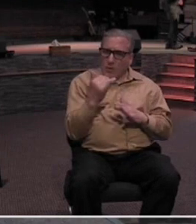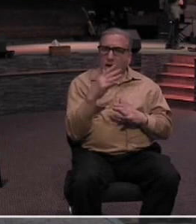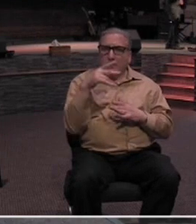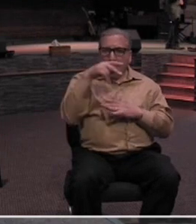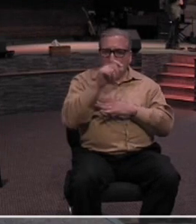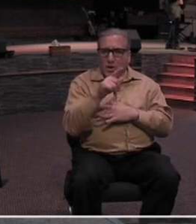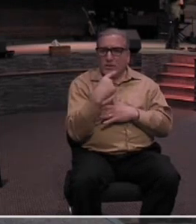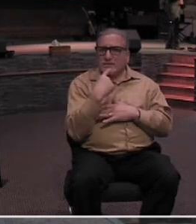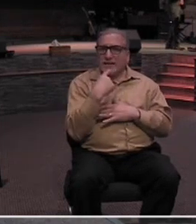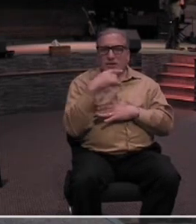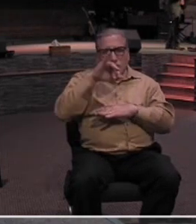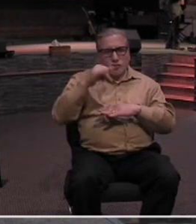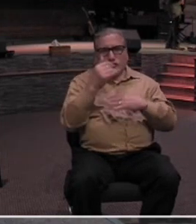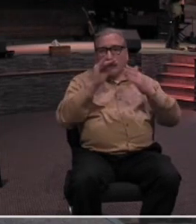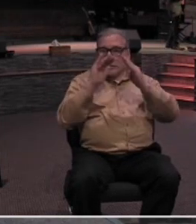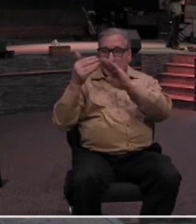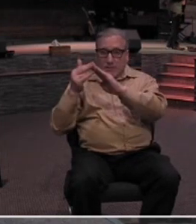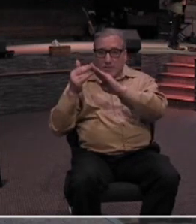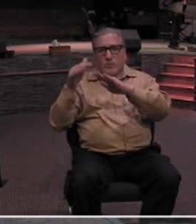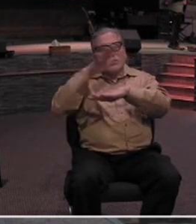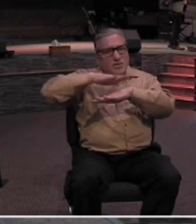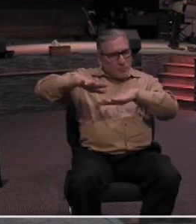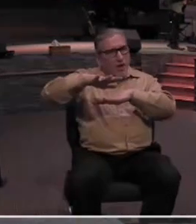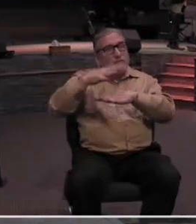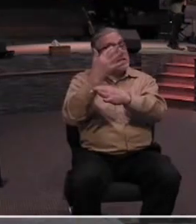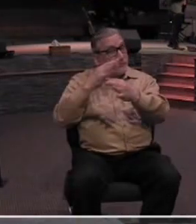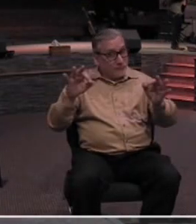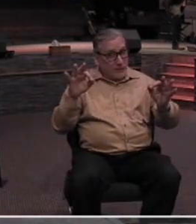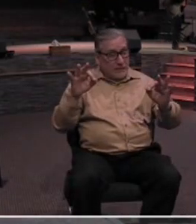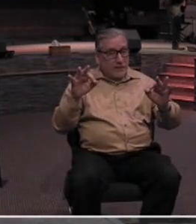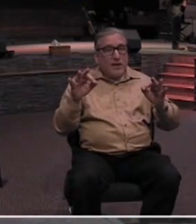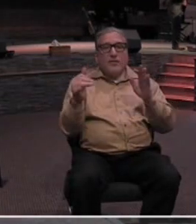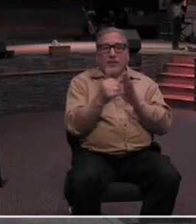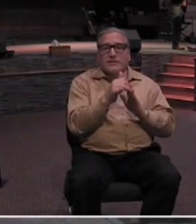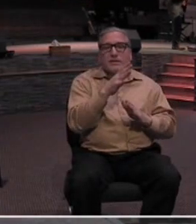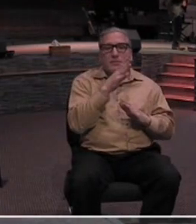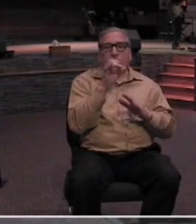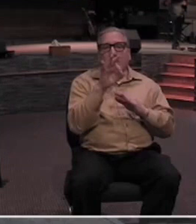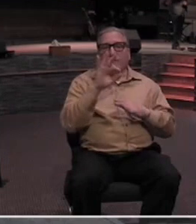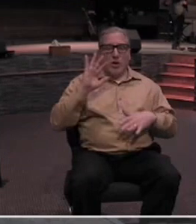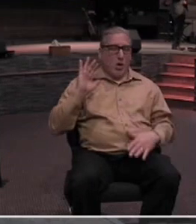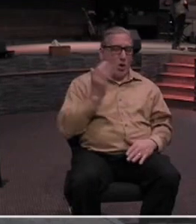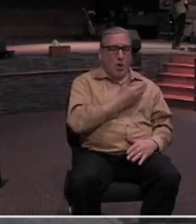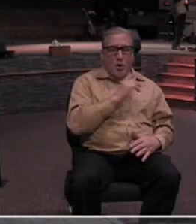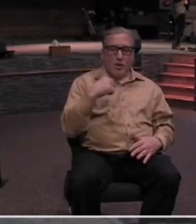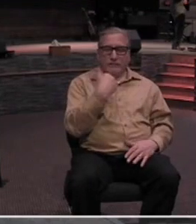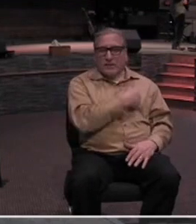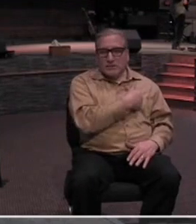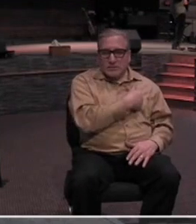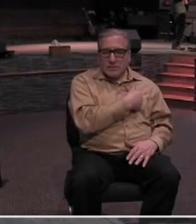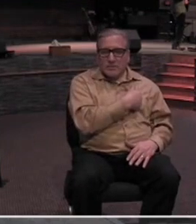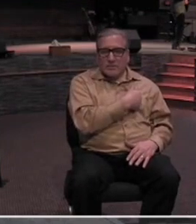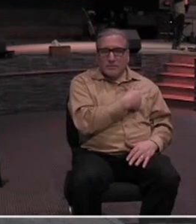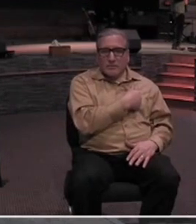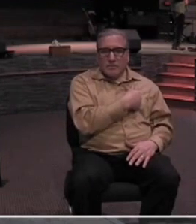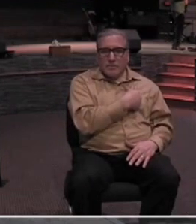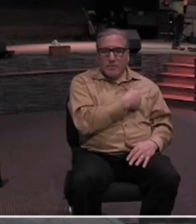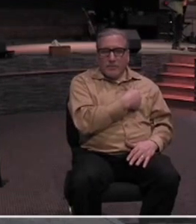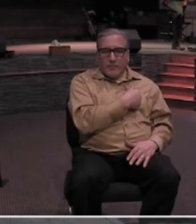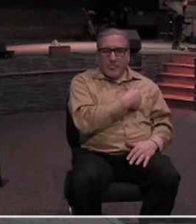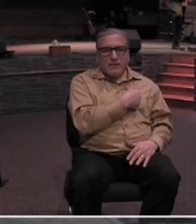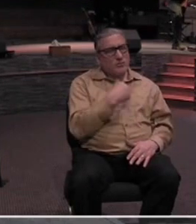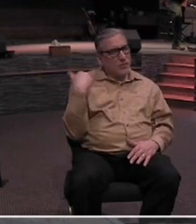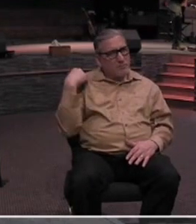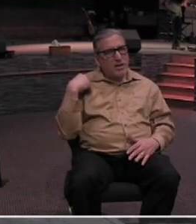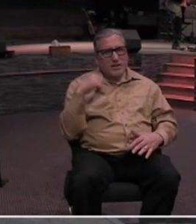said Jerusalem, which is above, is free, which is the mother of us all, because he was reminding the church back